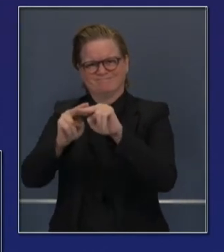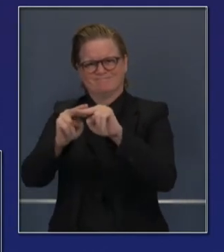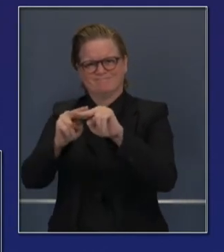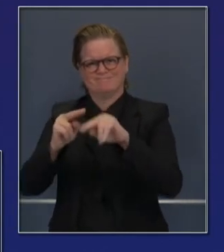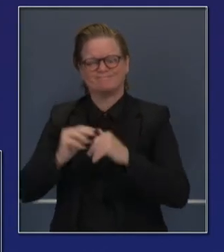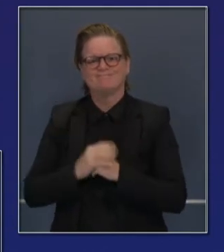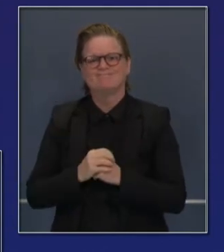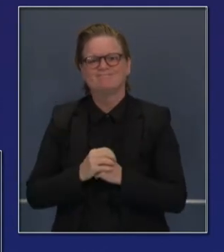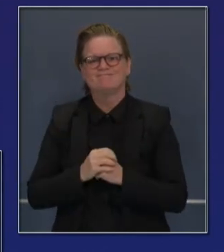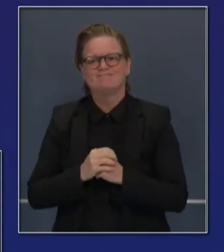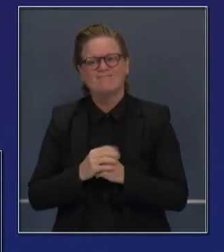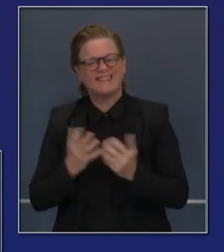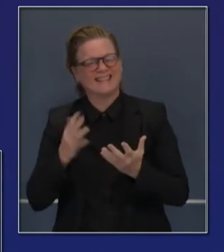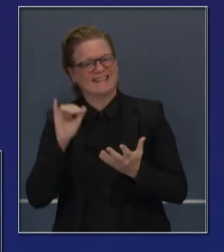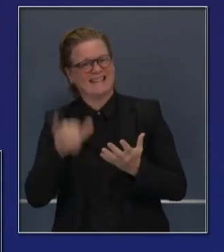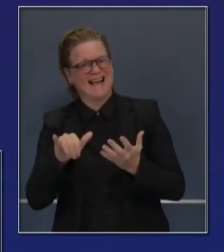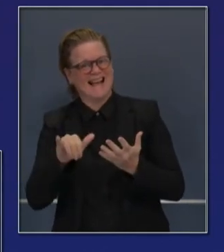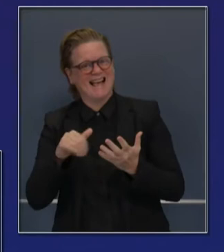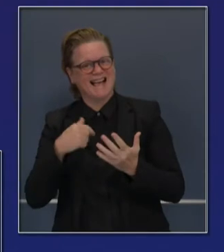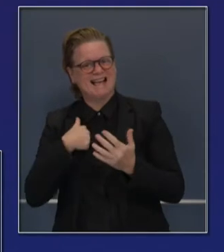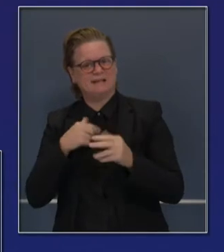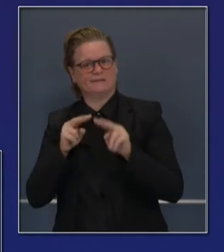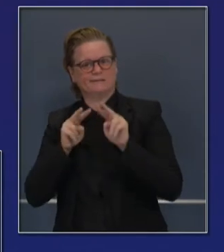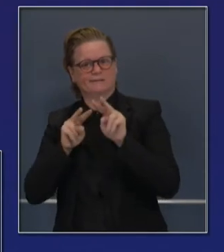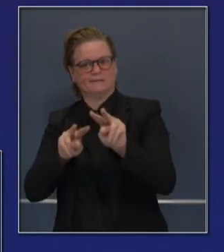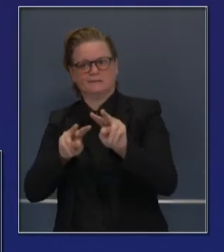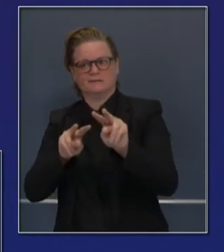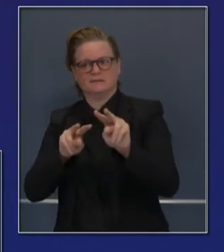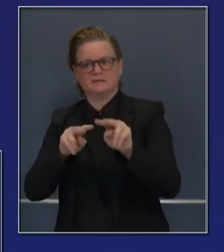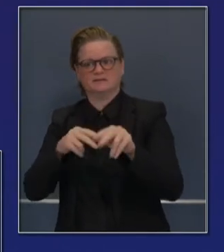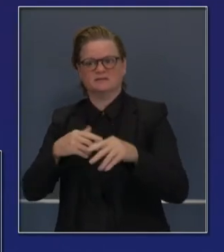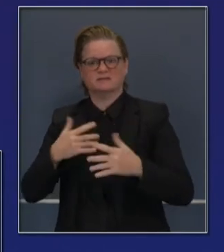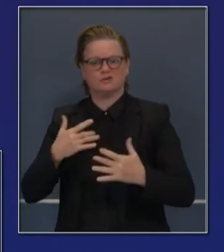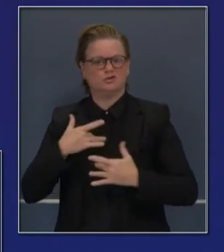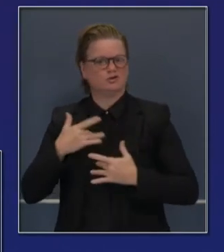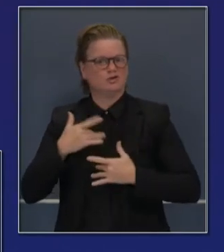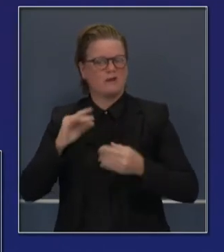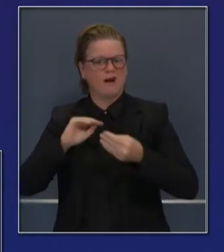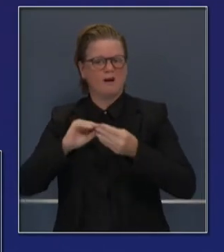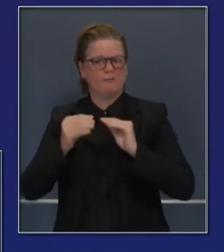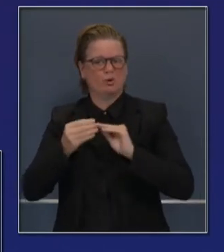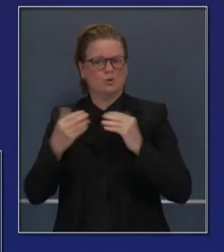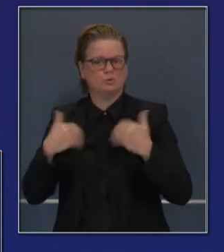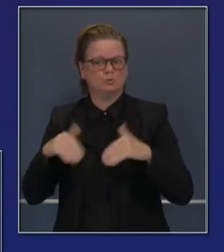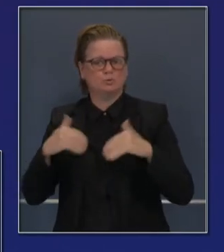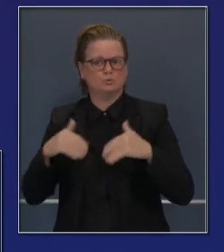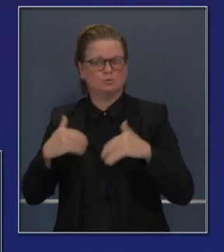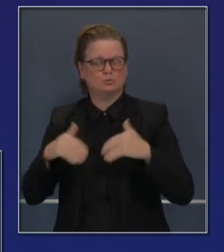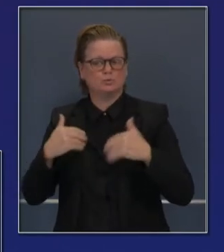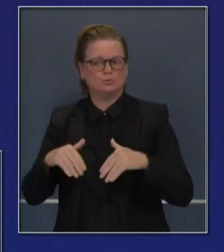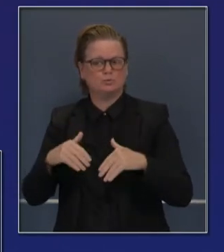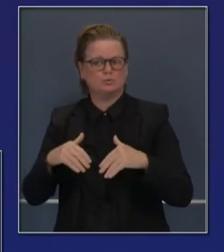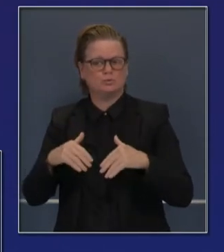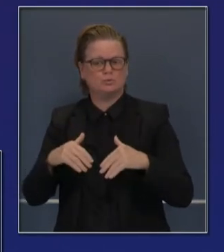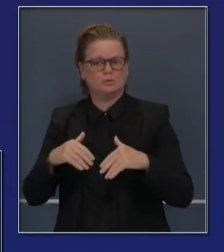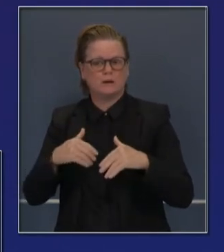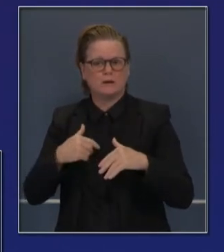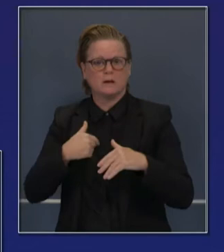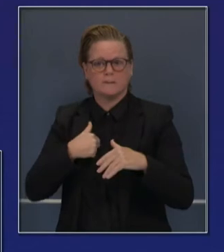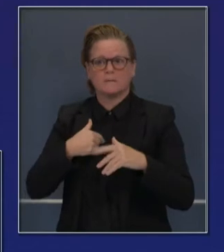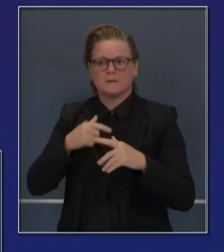is of concern. Here's why. Roughly 12% of our new cases likely will